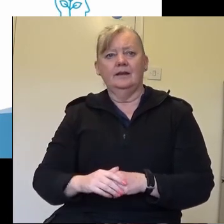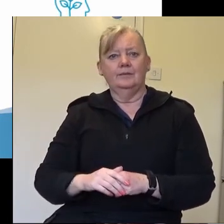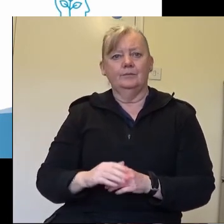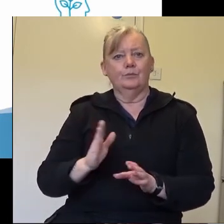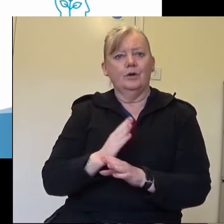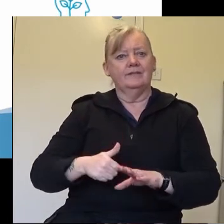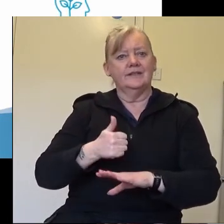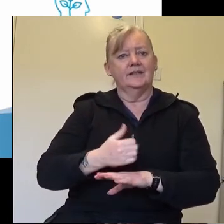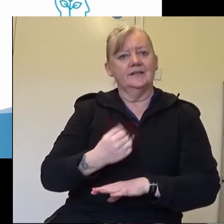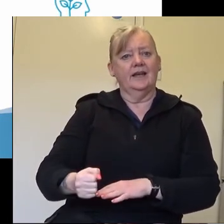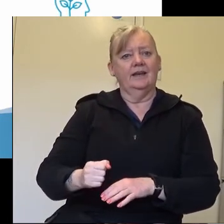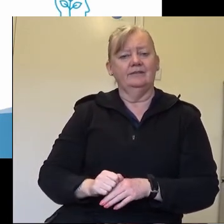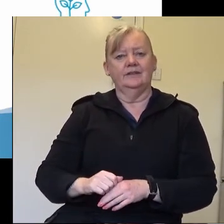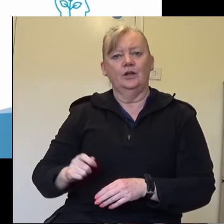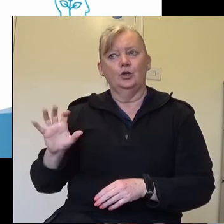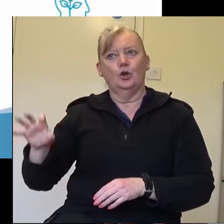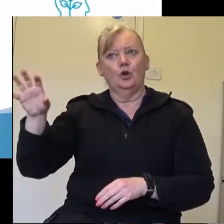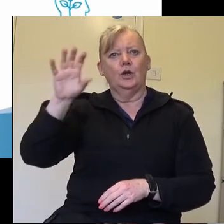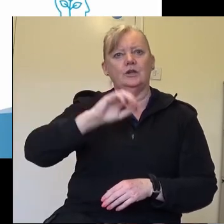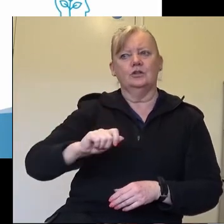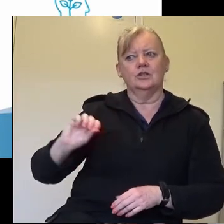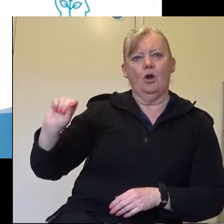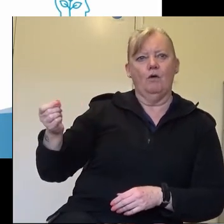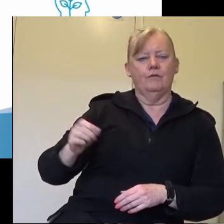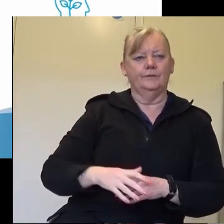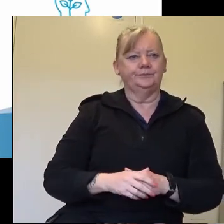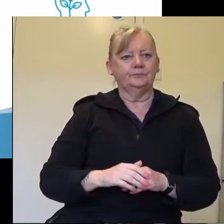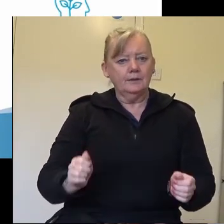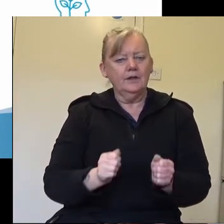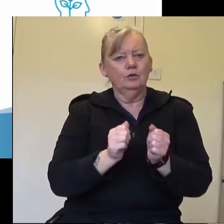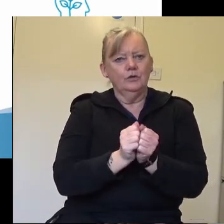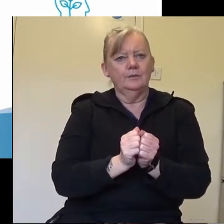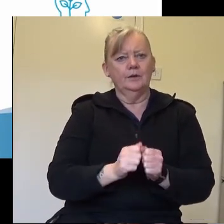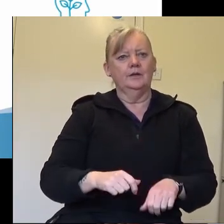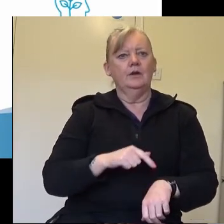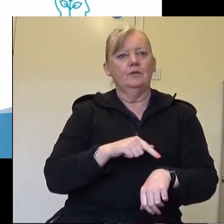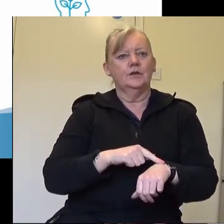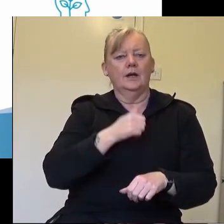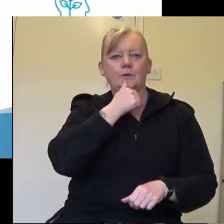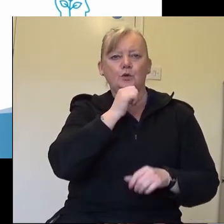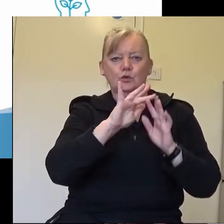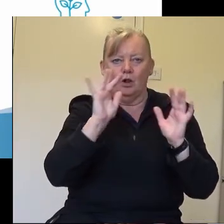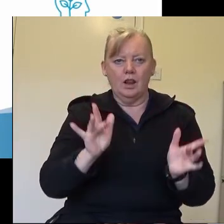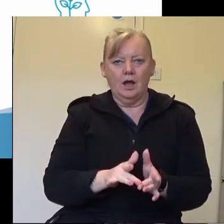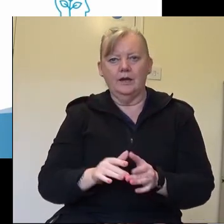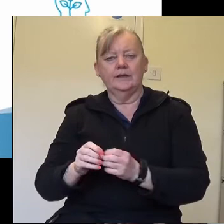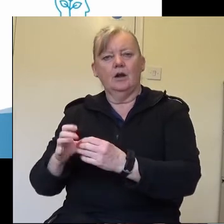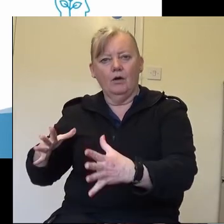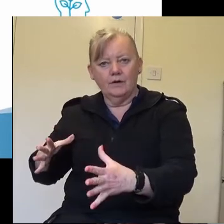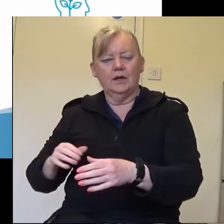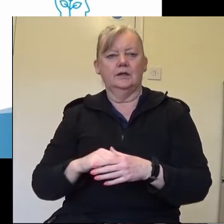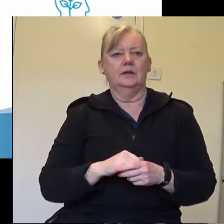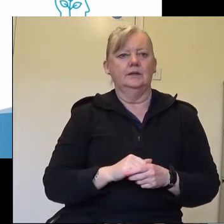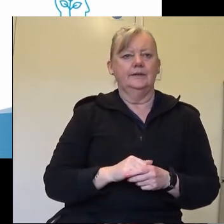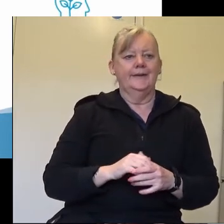off. So what to do? Make an agreement with them about a time they're using online